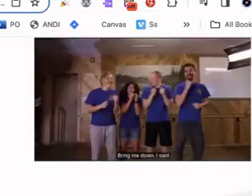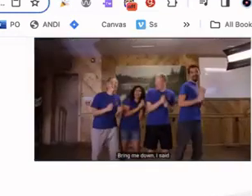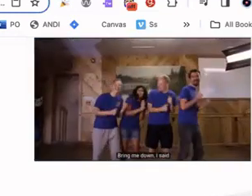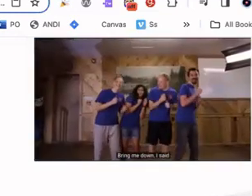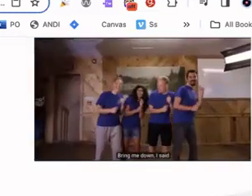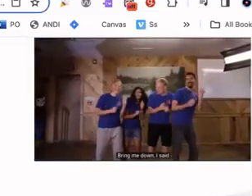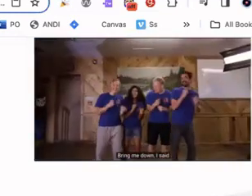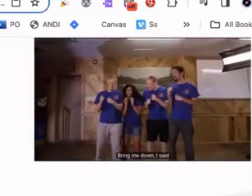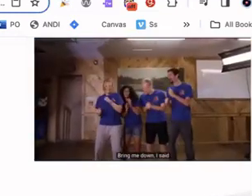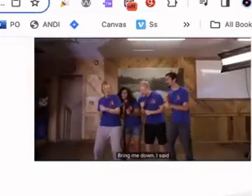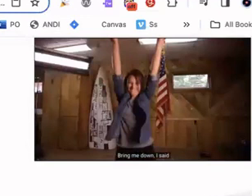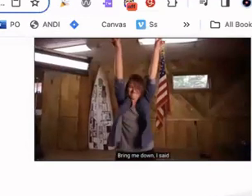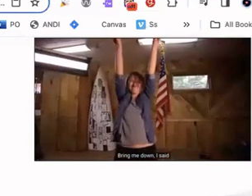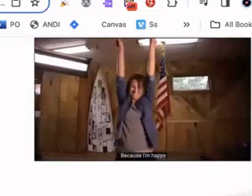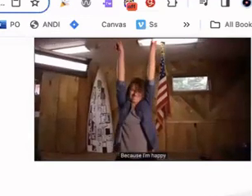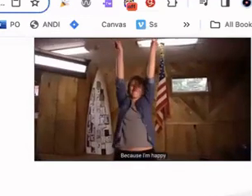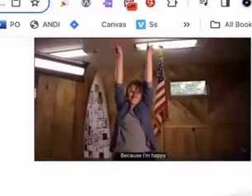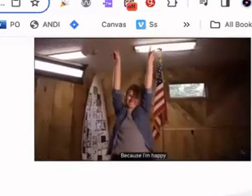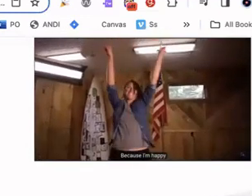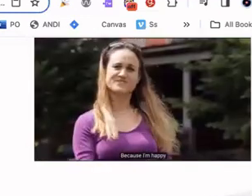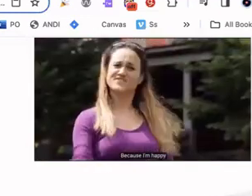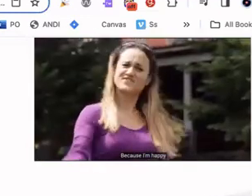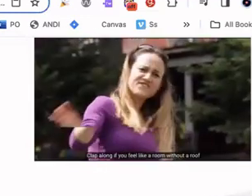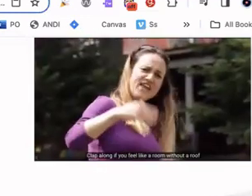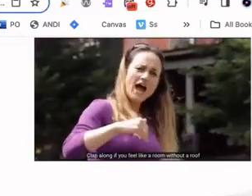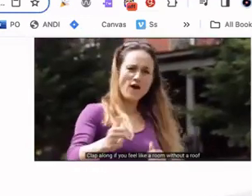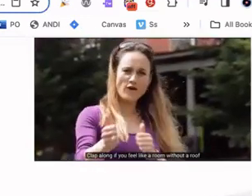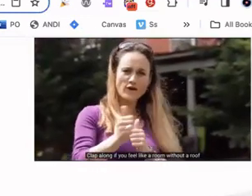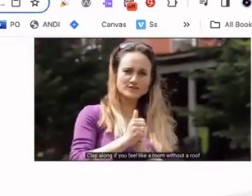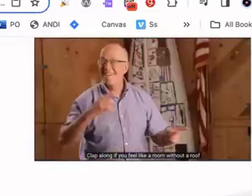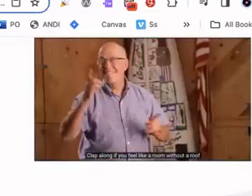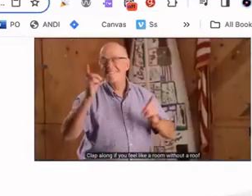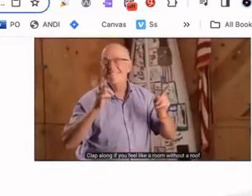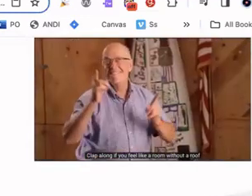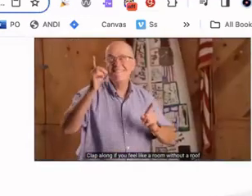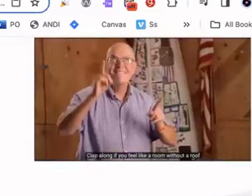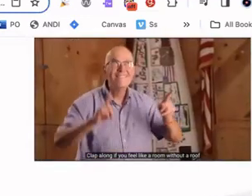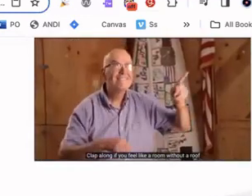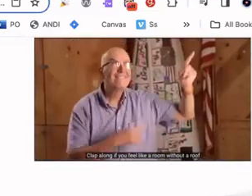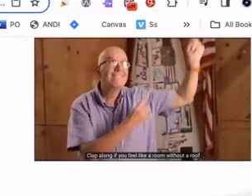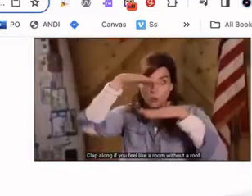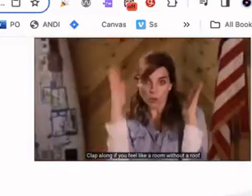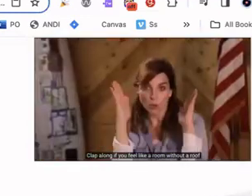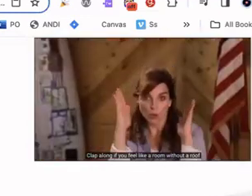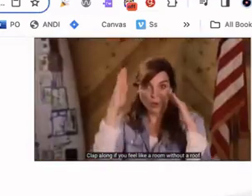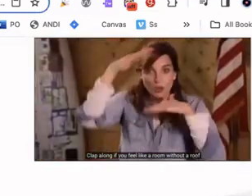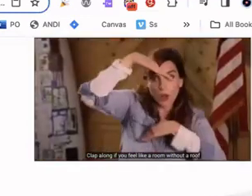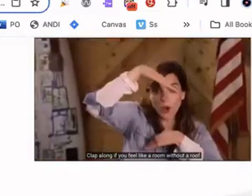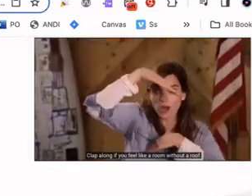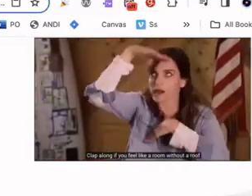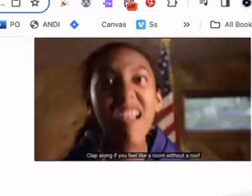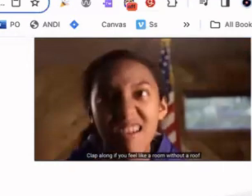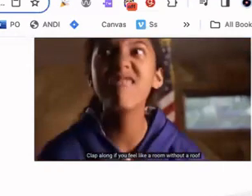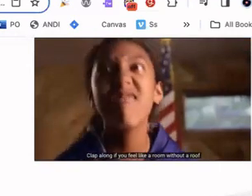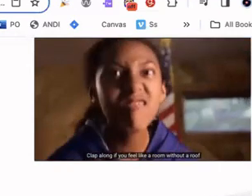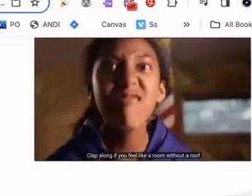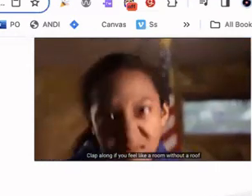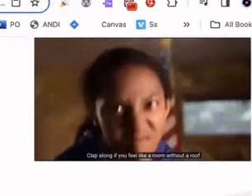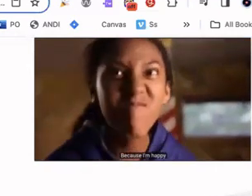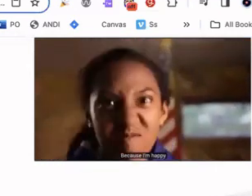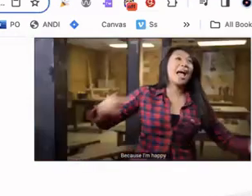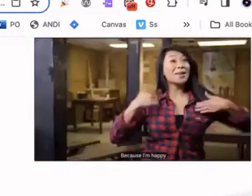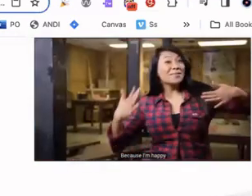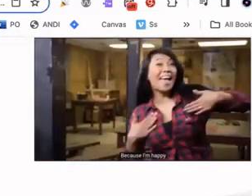none bring me down. I said, clap along if you feel like a room without a